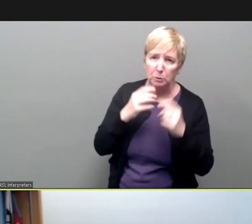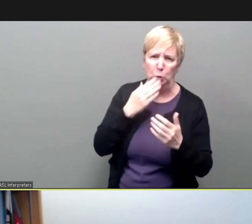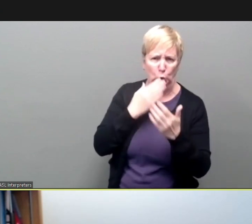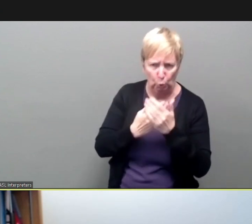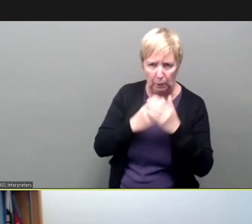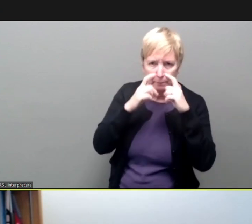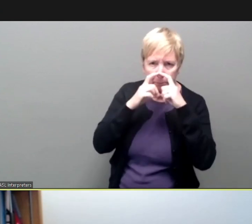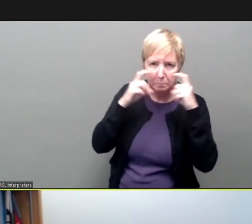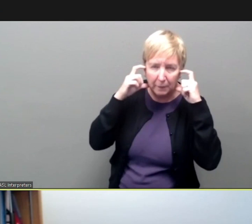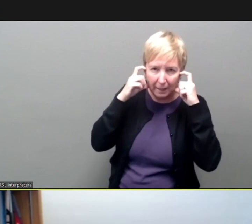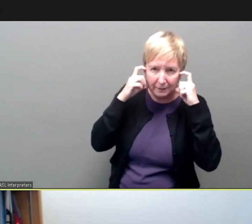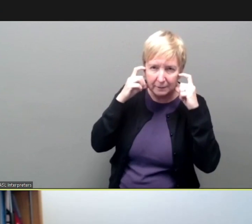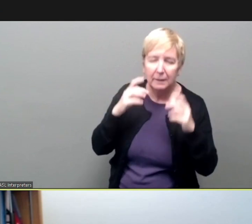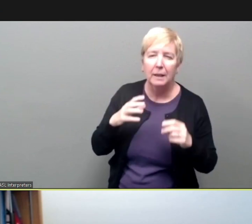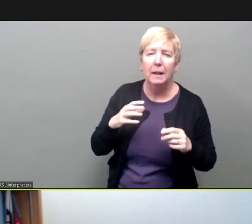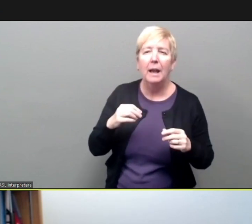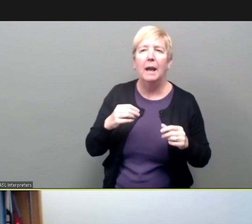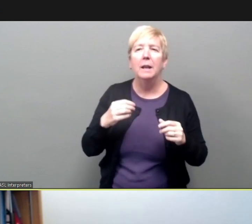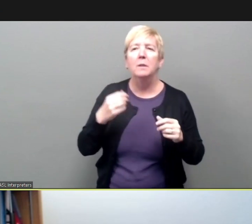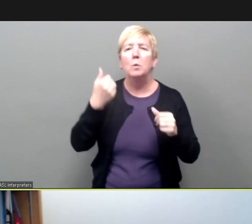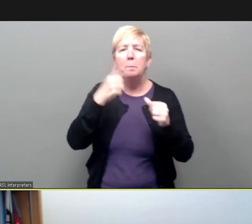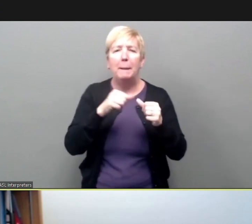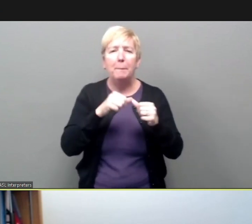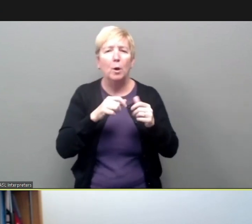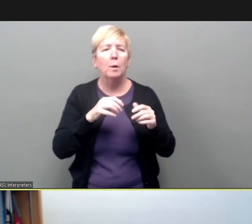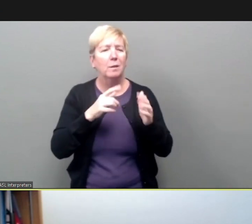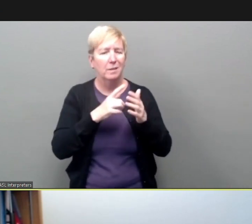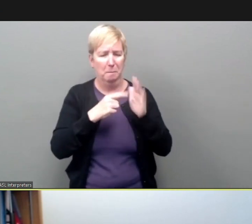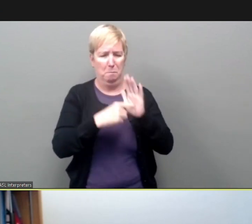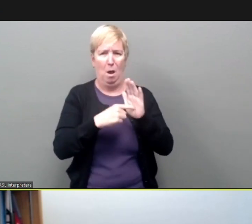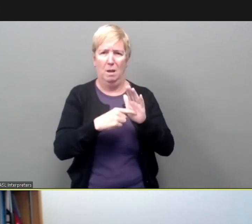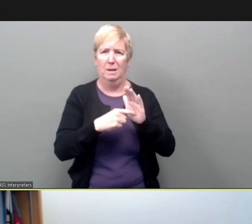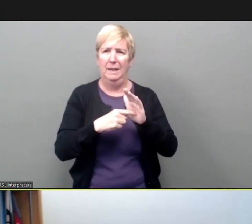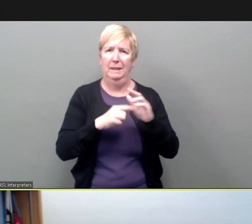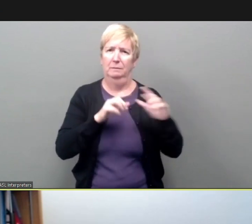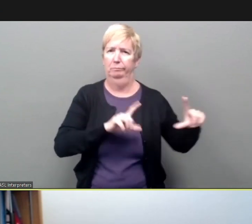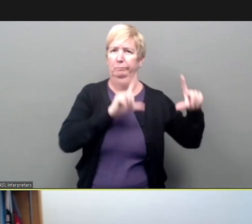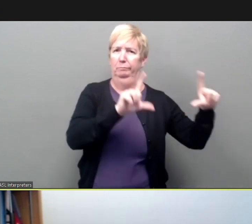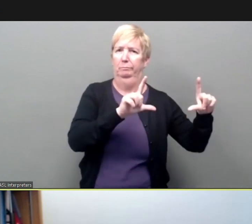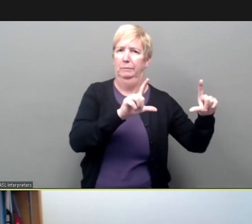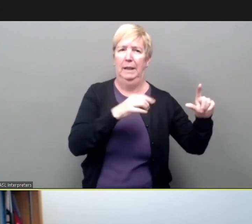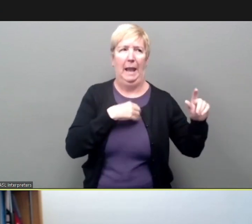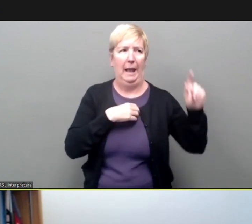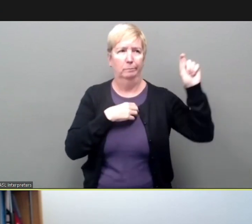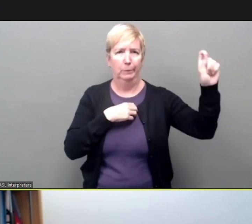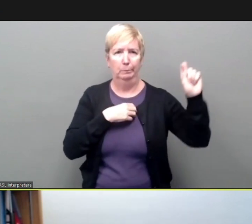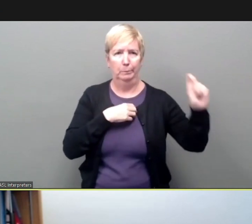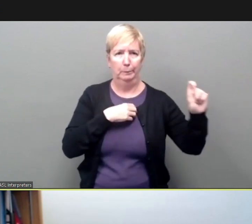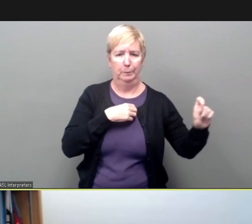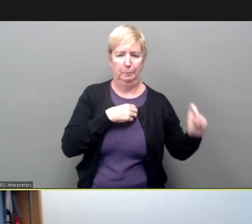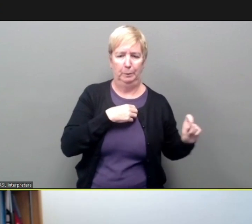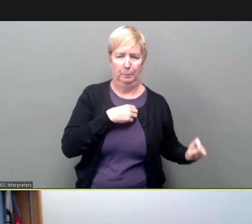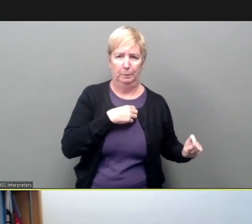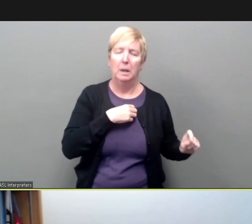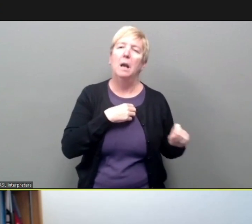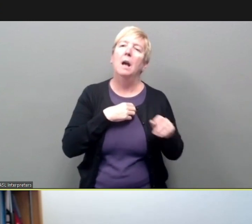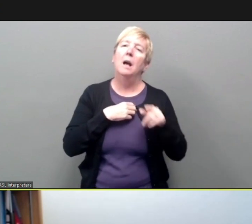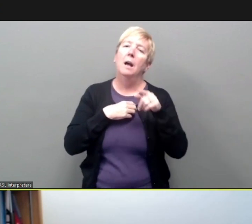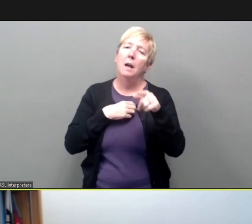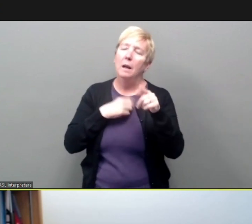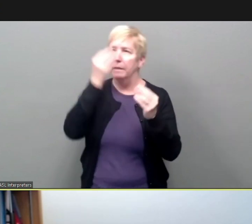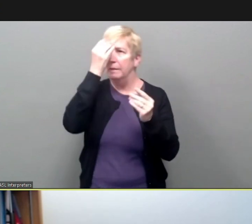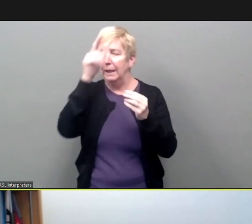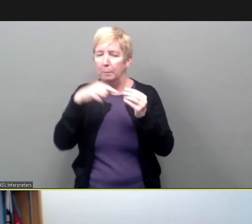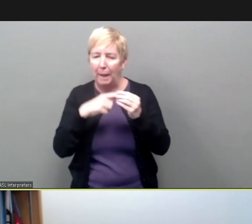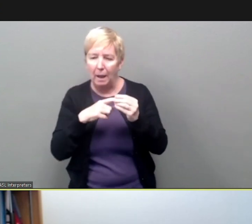those bullets on the modeling slides, what they may be referring to is you can think through the option of masks. And a cloth mask is used